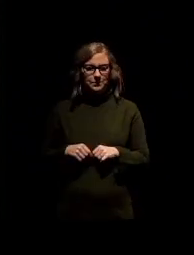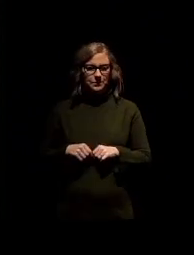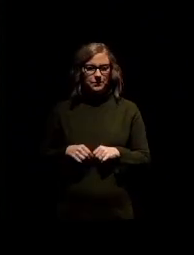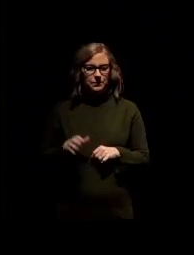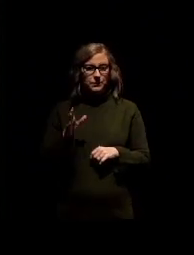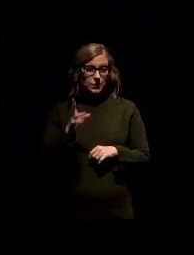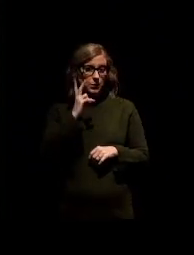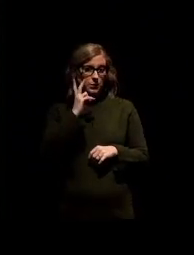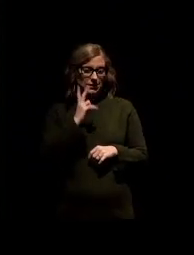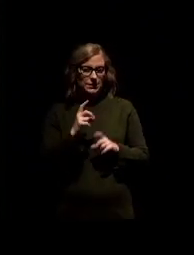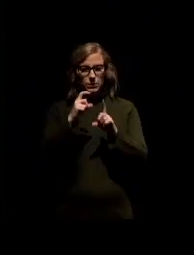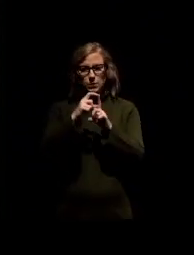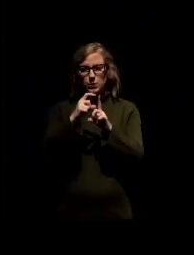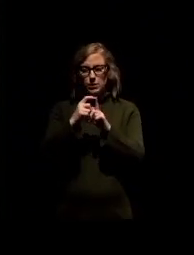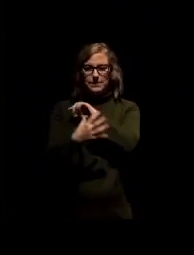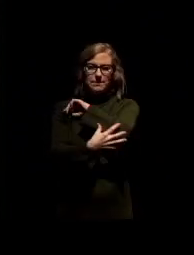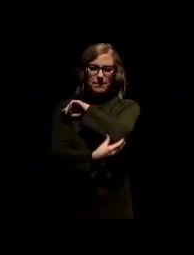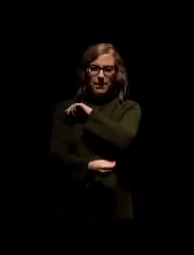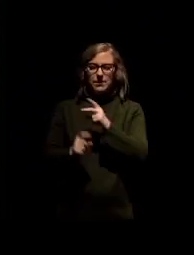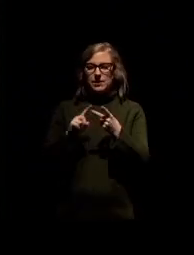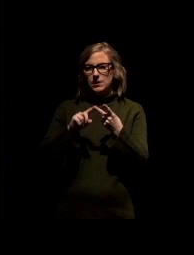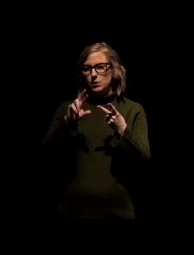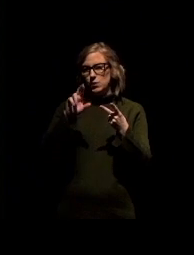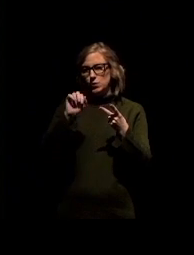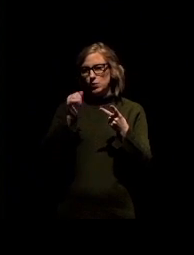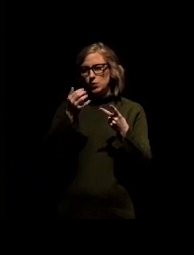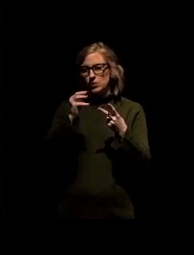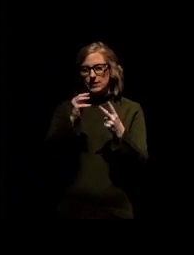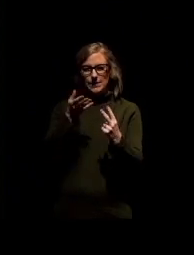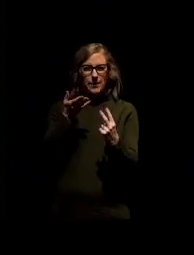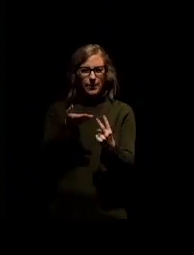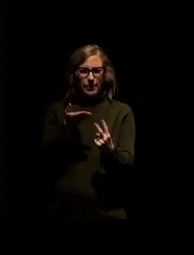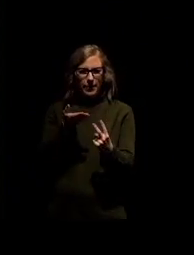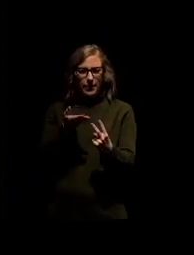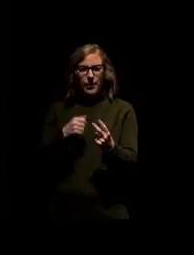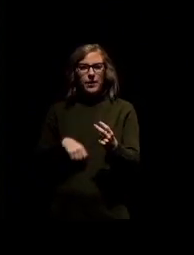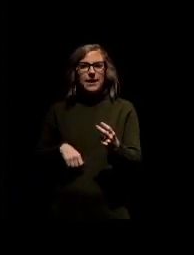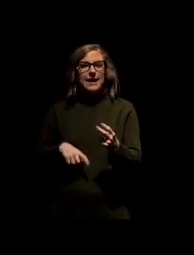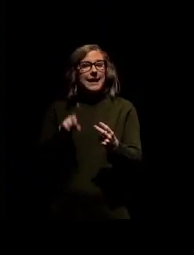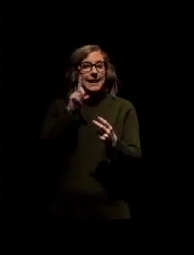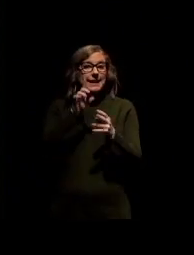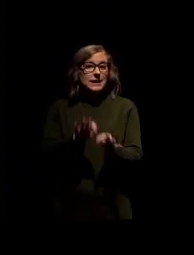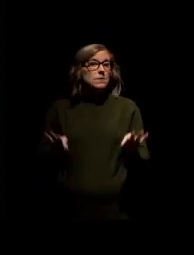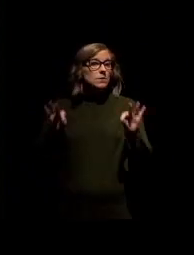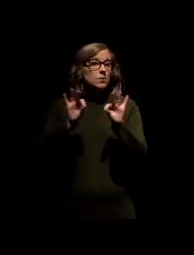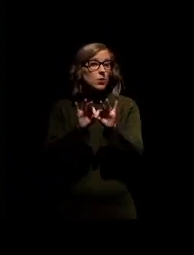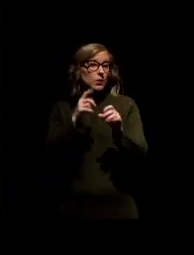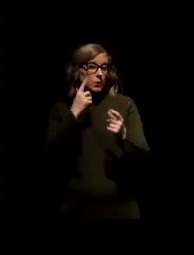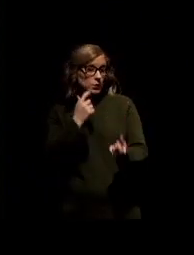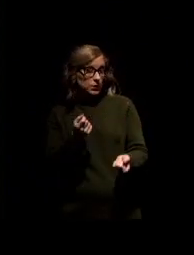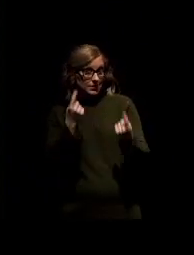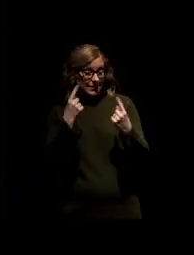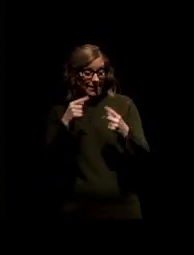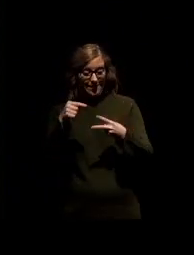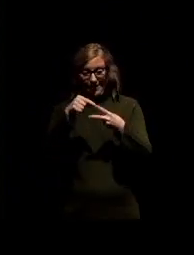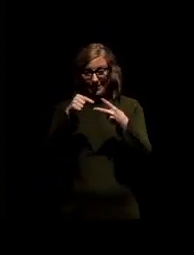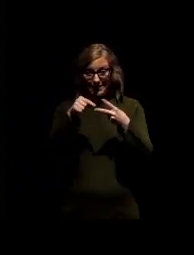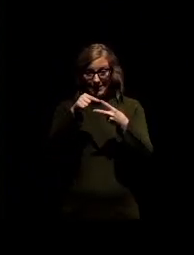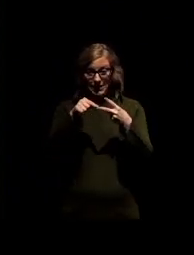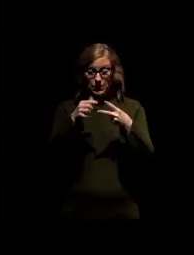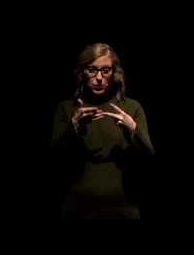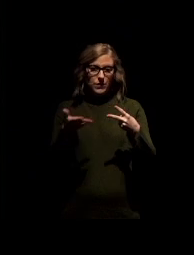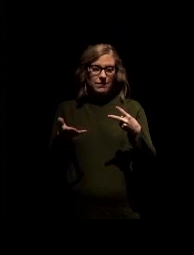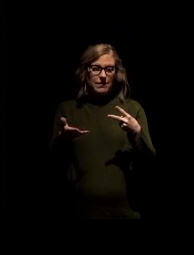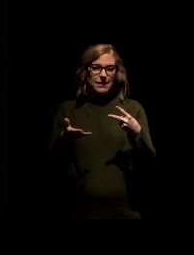you'll see that the words poverty and racism are there, sort of kind of in the background. And I think it's important to understand that these things are not sort of